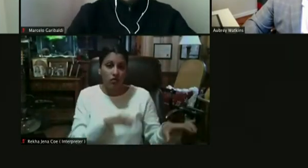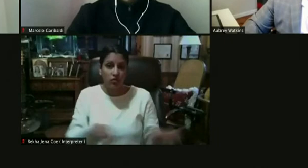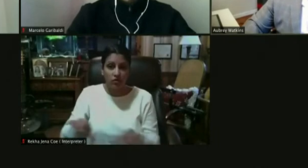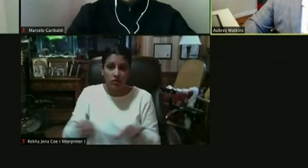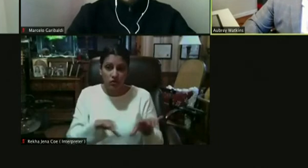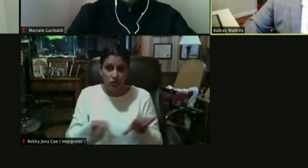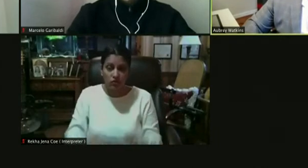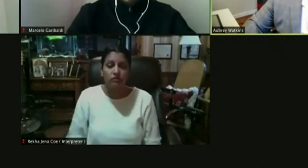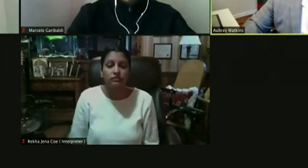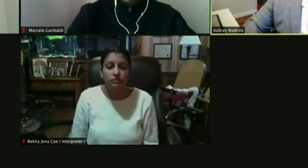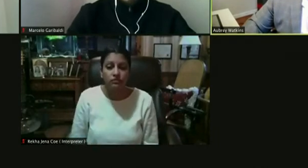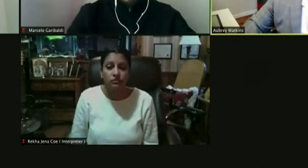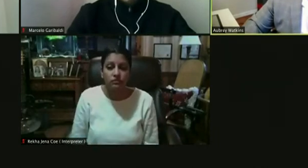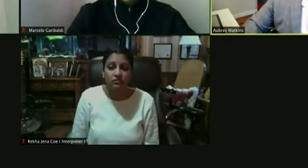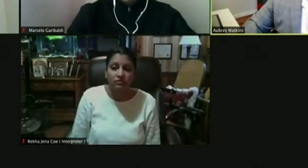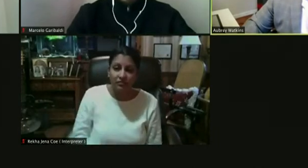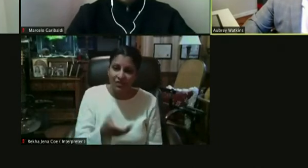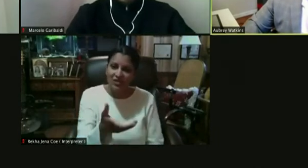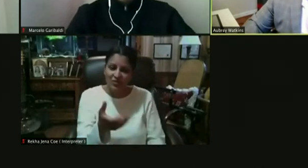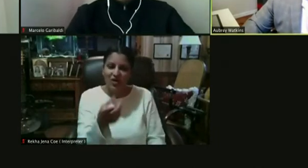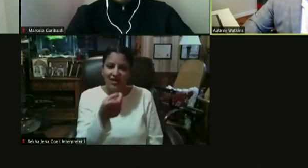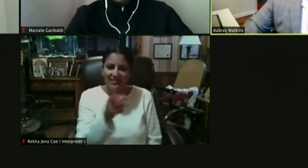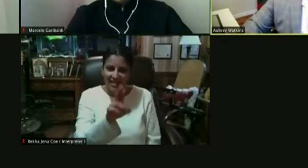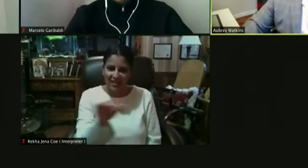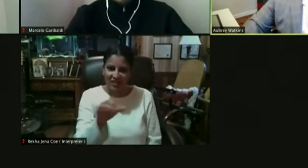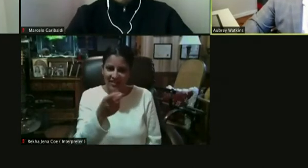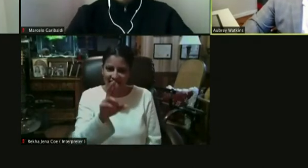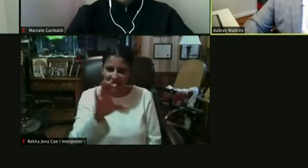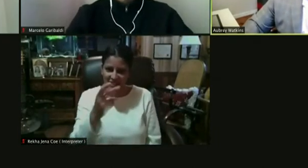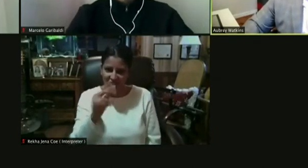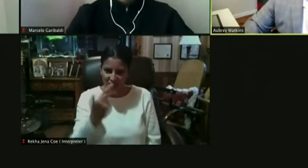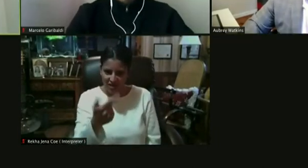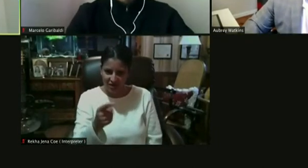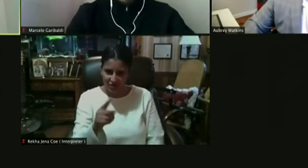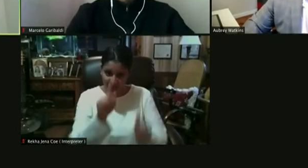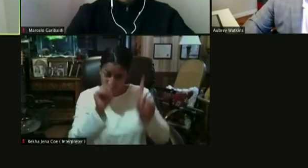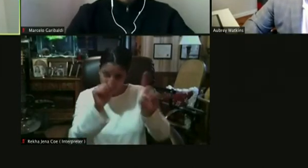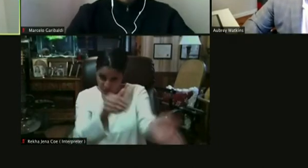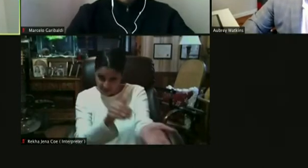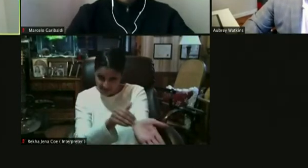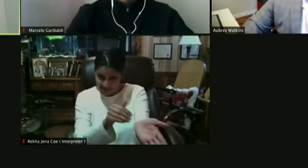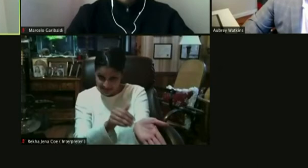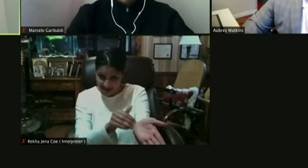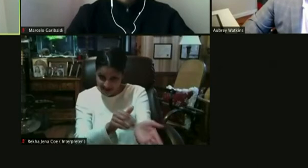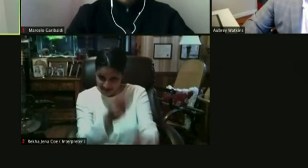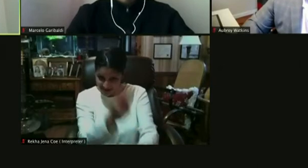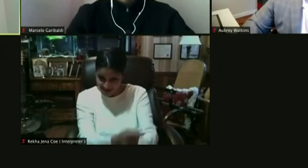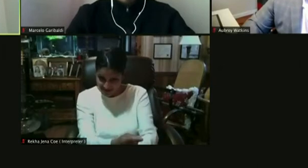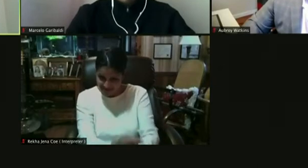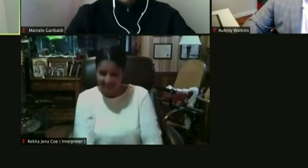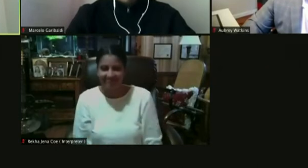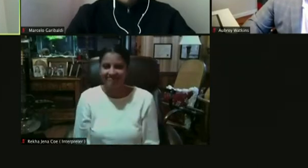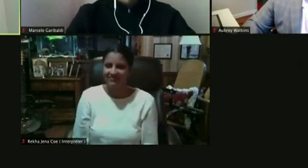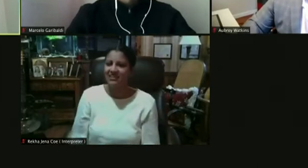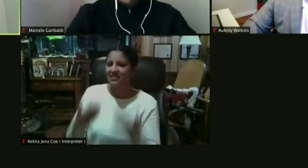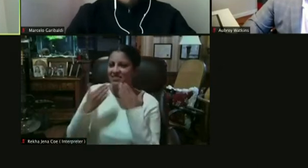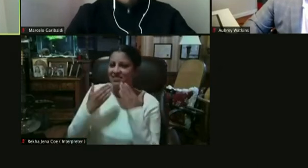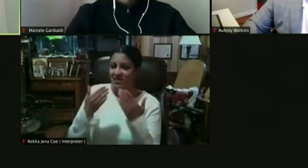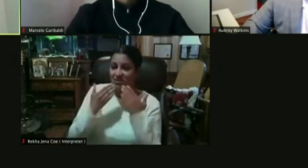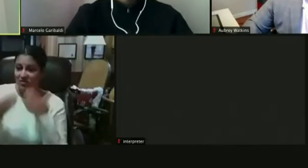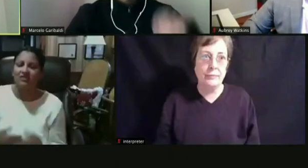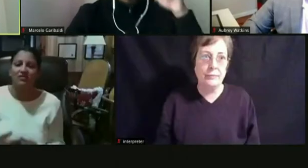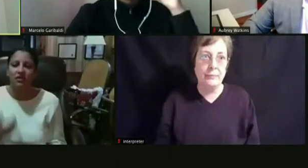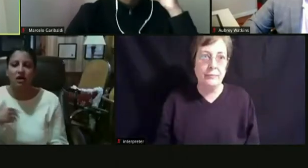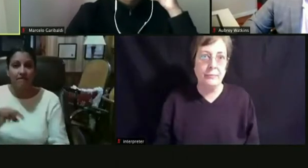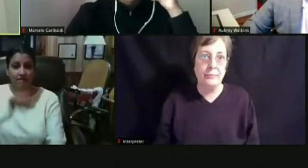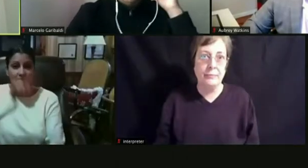So you want a doctor like Dr. Chung when you go to the doctor, Marcel. Thank you all for that. Here's a question that